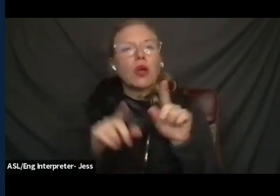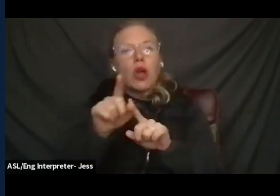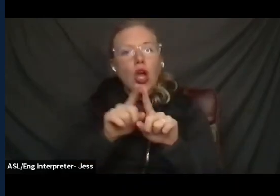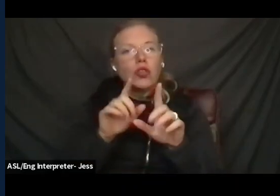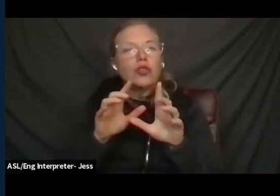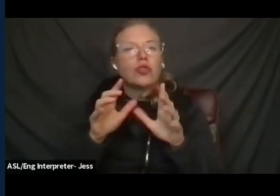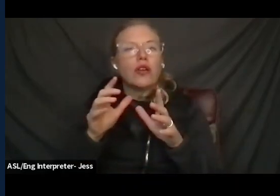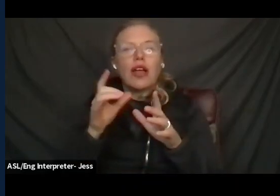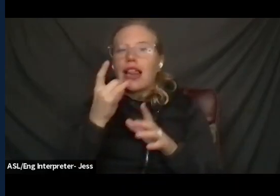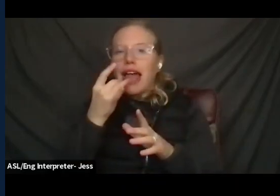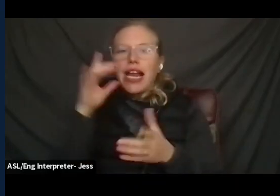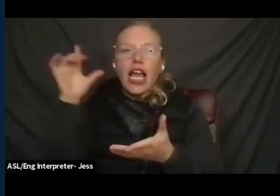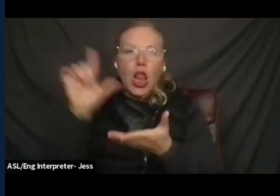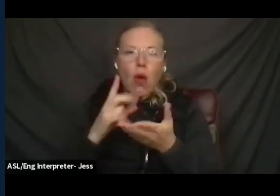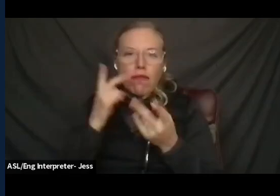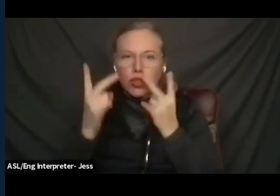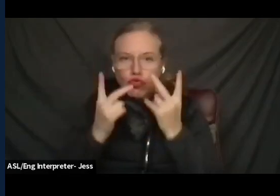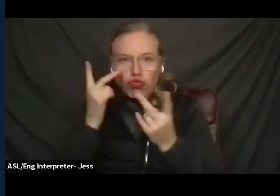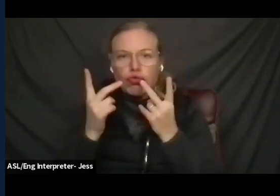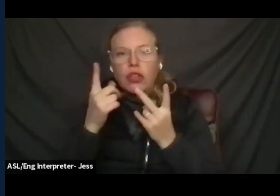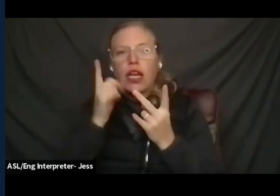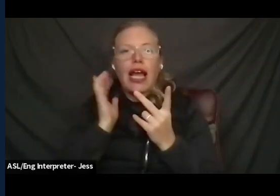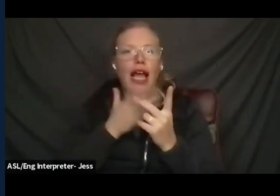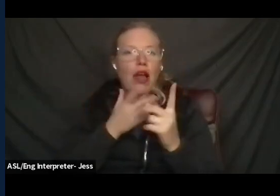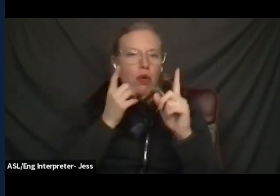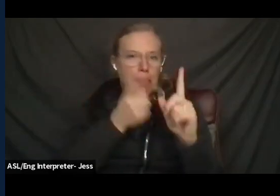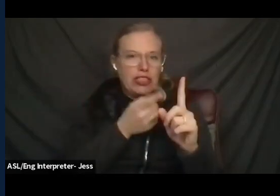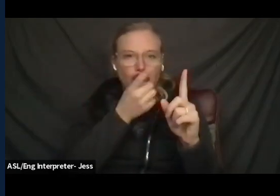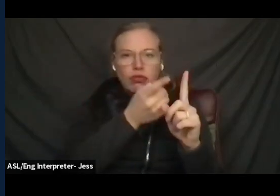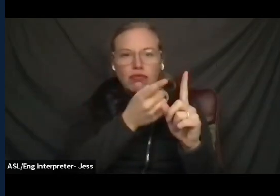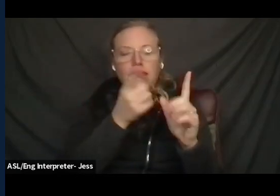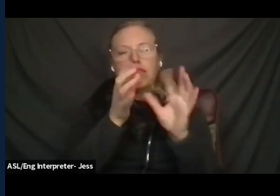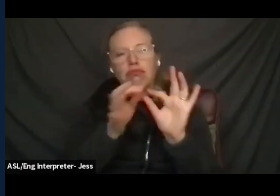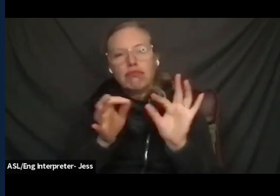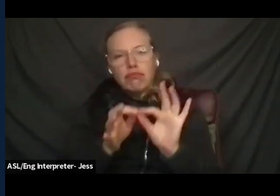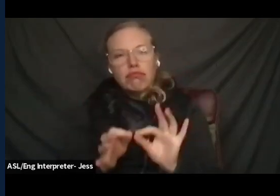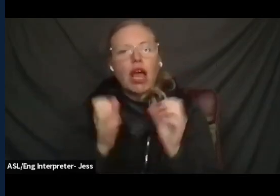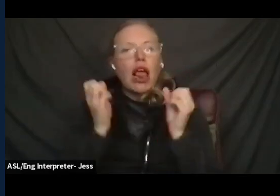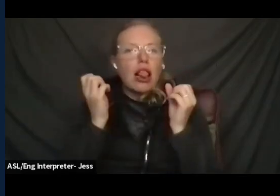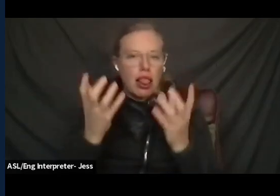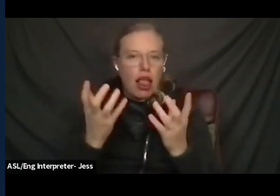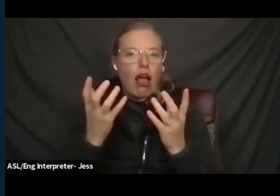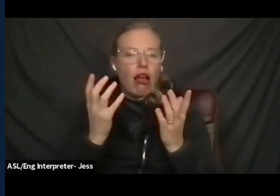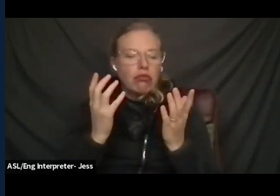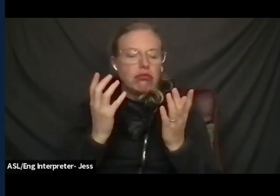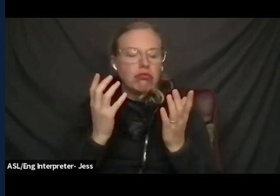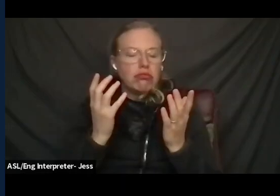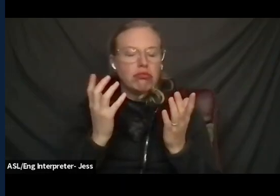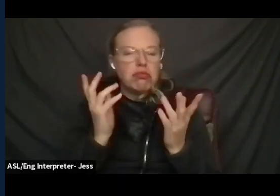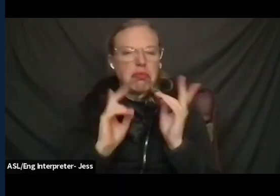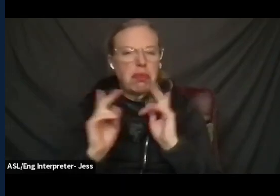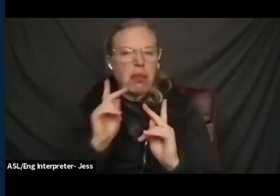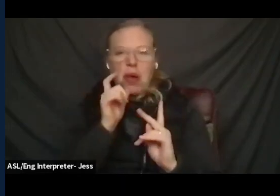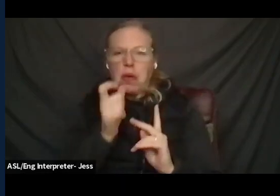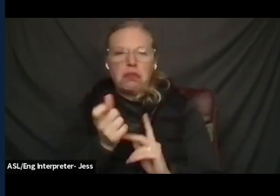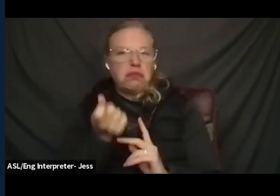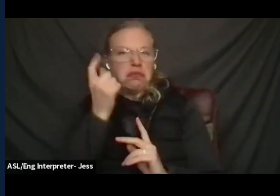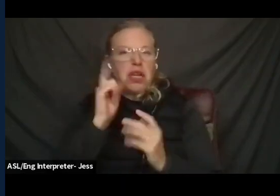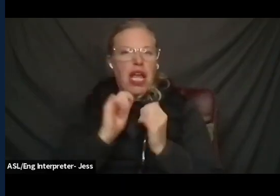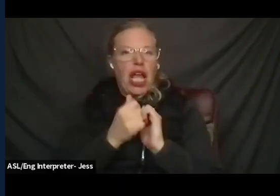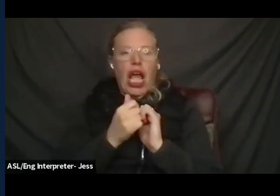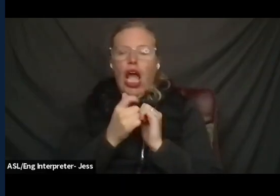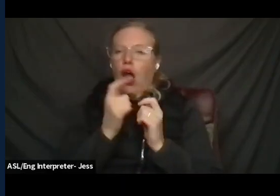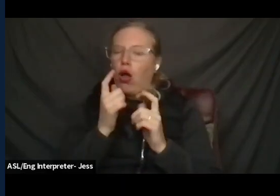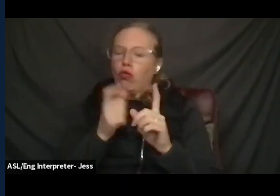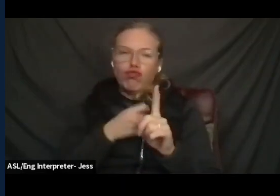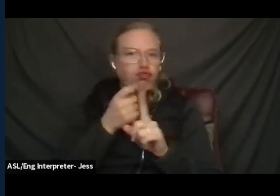lot with lighting and low vision, given our mission. A lot of times people don't understand how